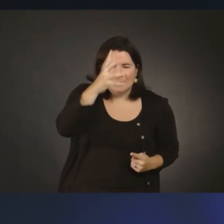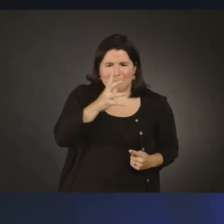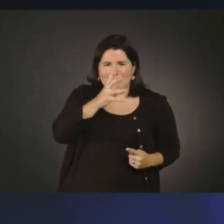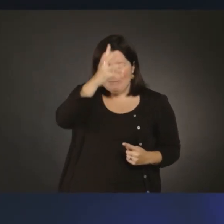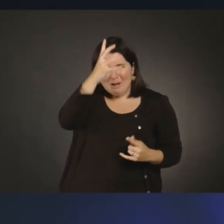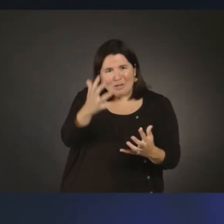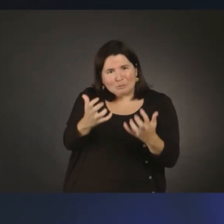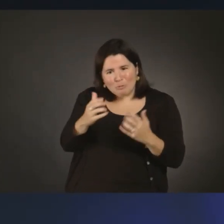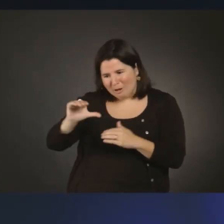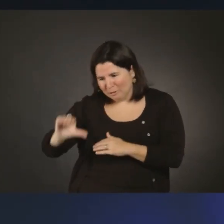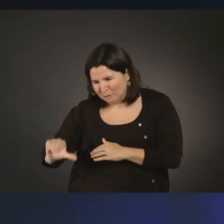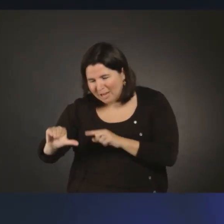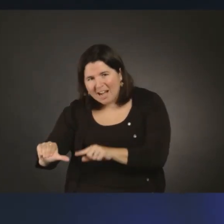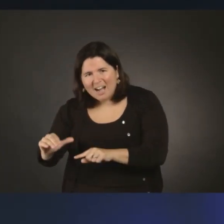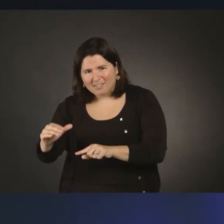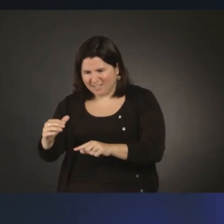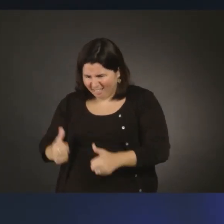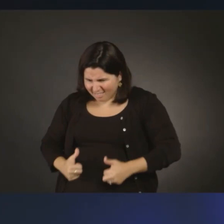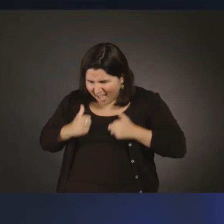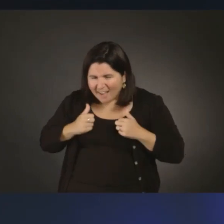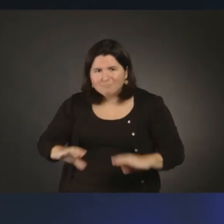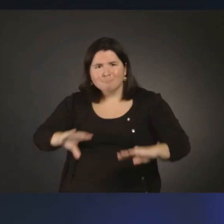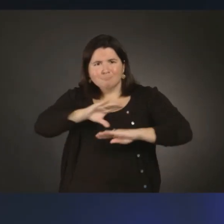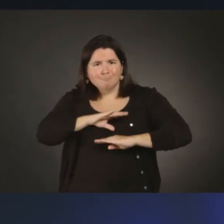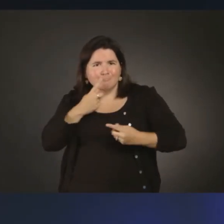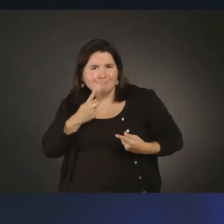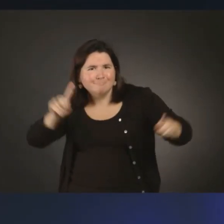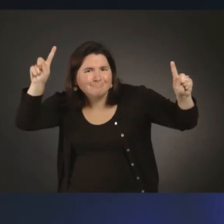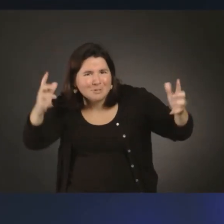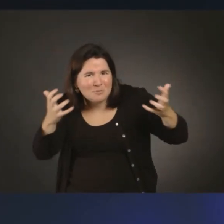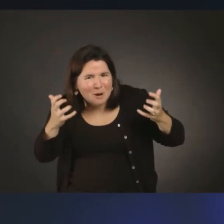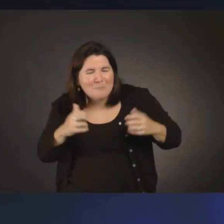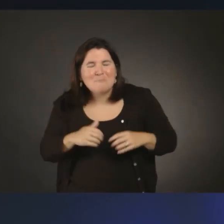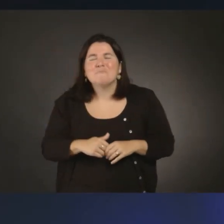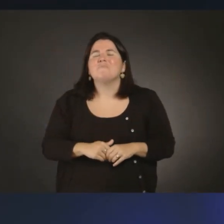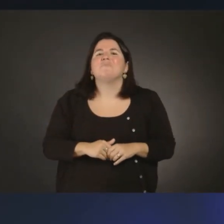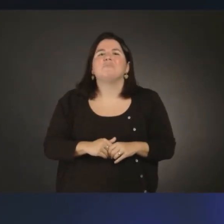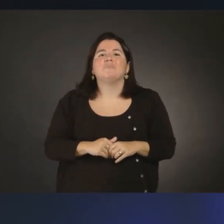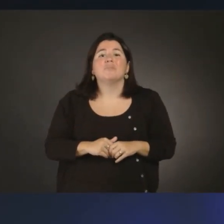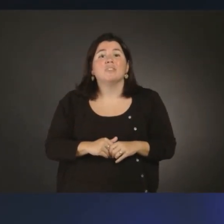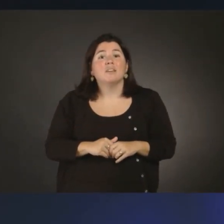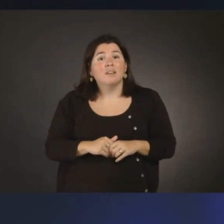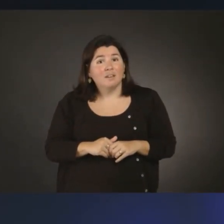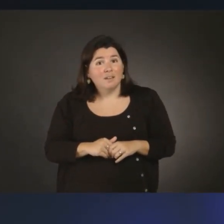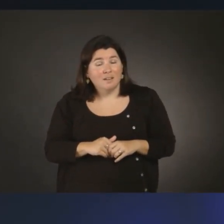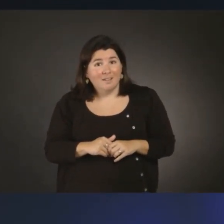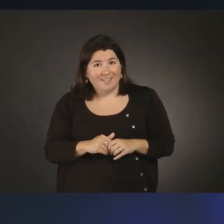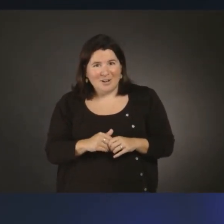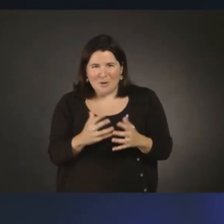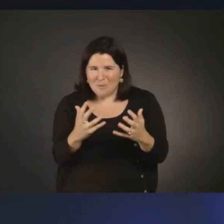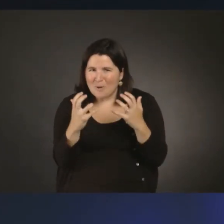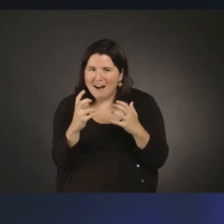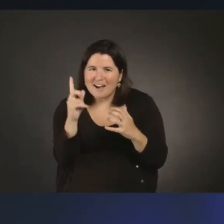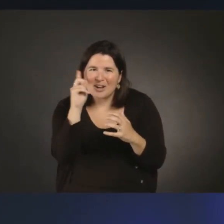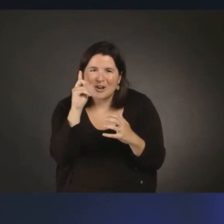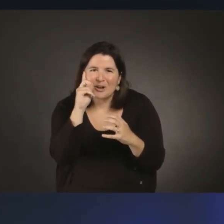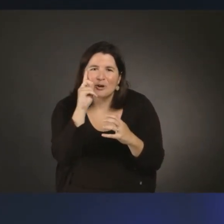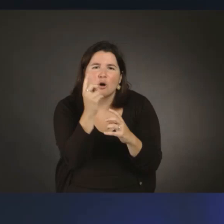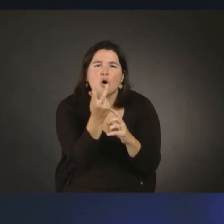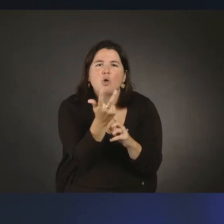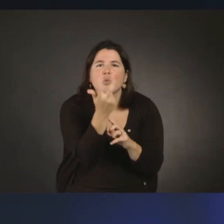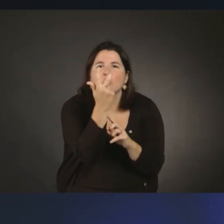their child to have a fulfilling and successful life. And to hear those 3